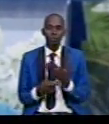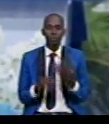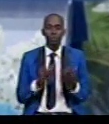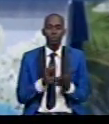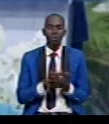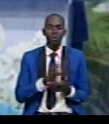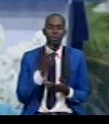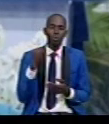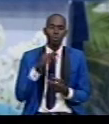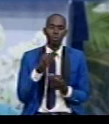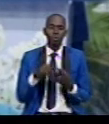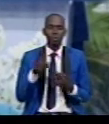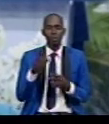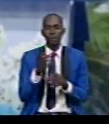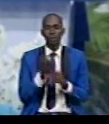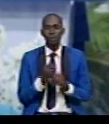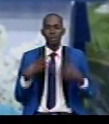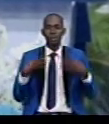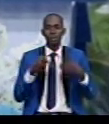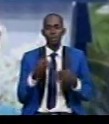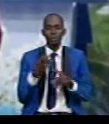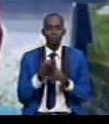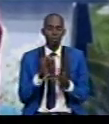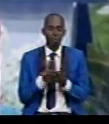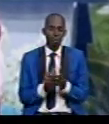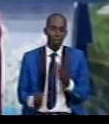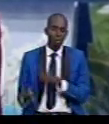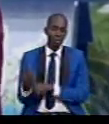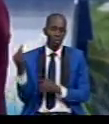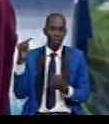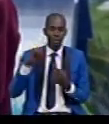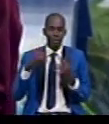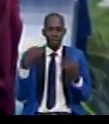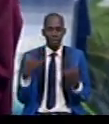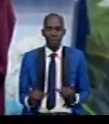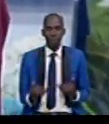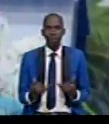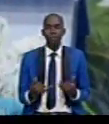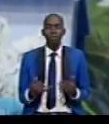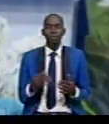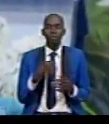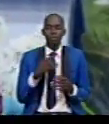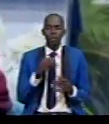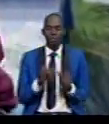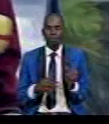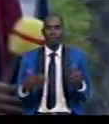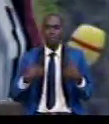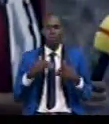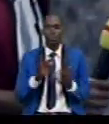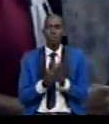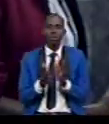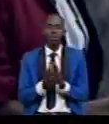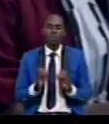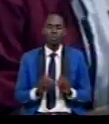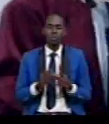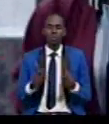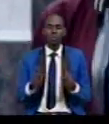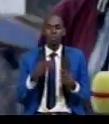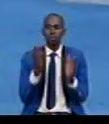my healing. And from that day till now, it has been on a normal. Praise the Lord.